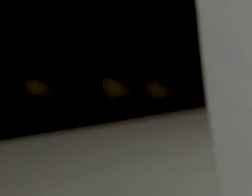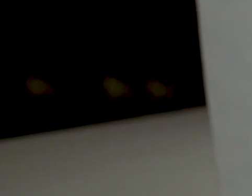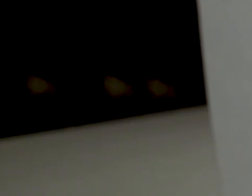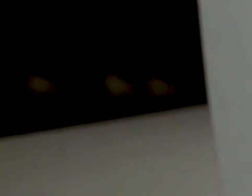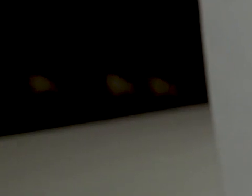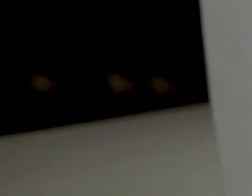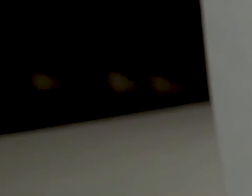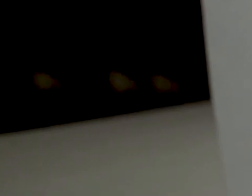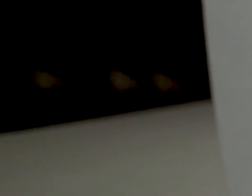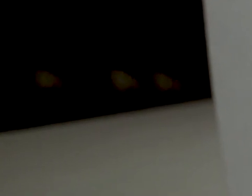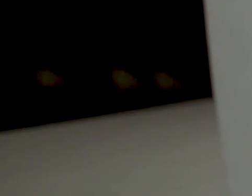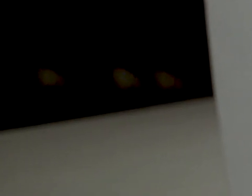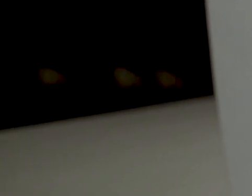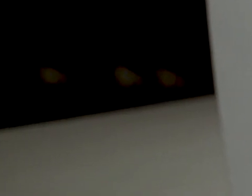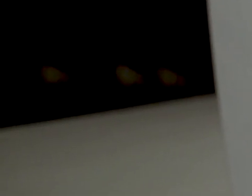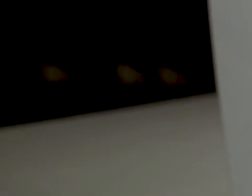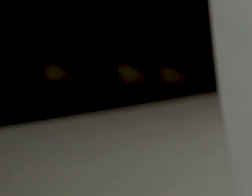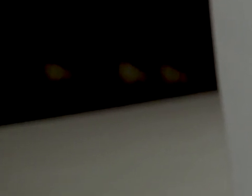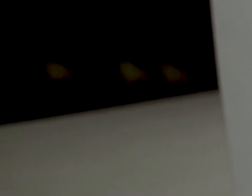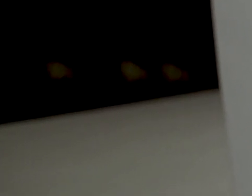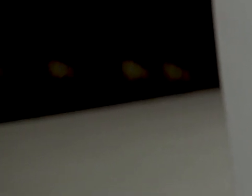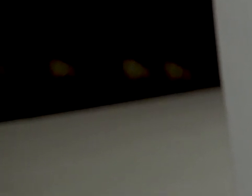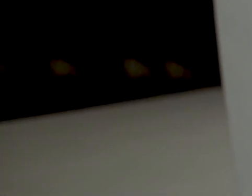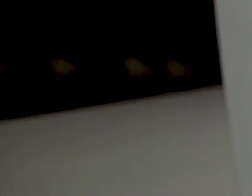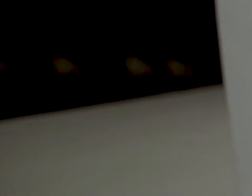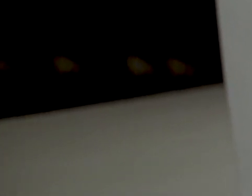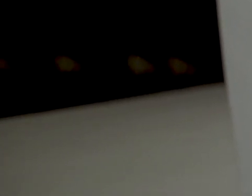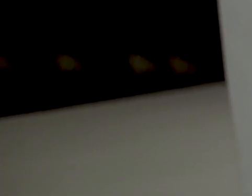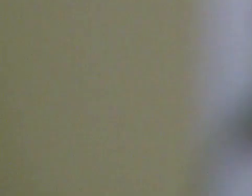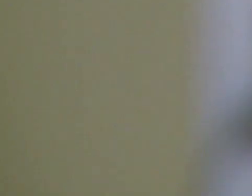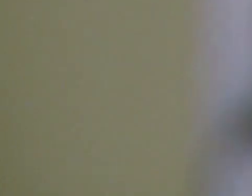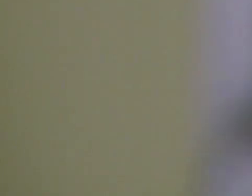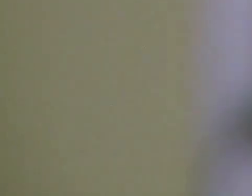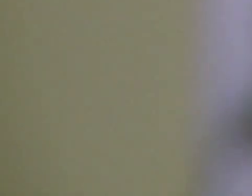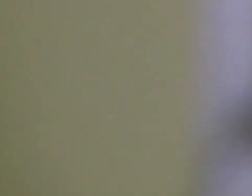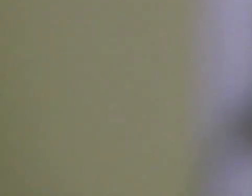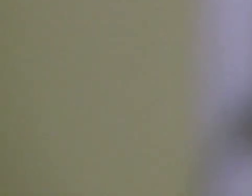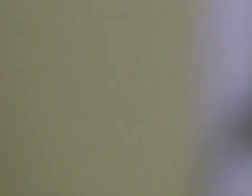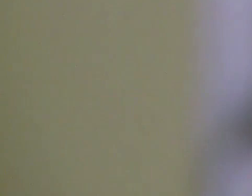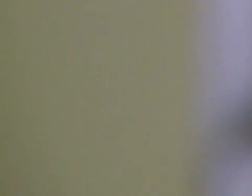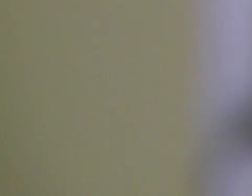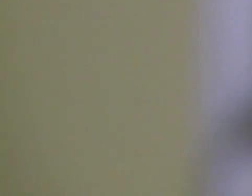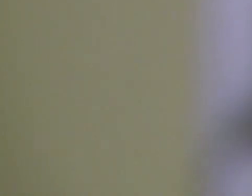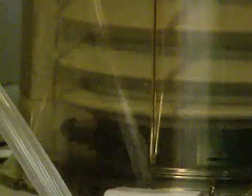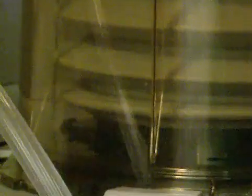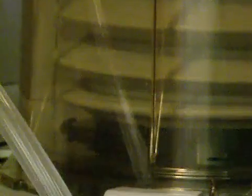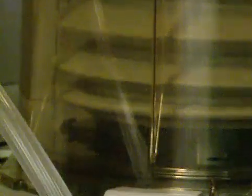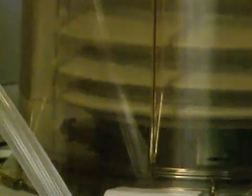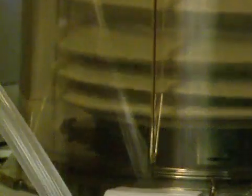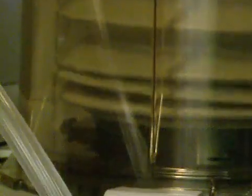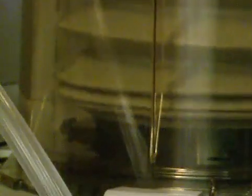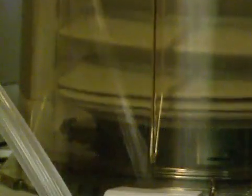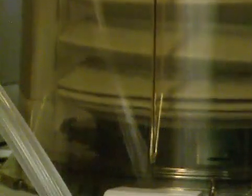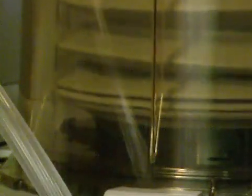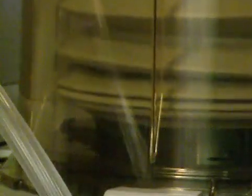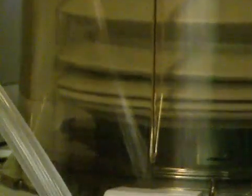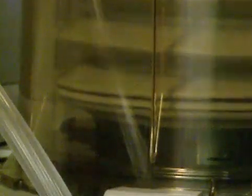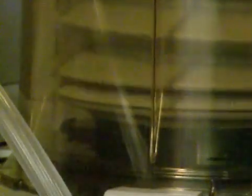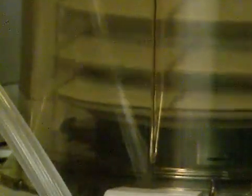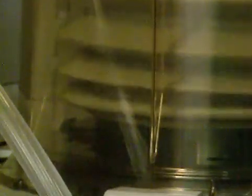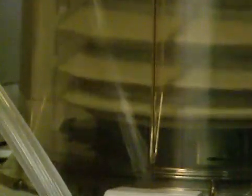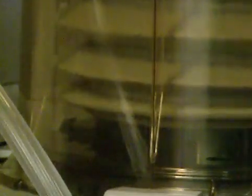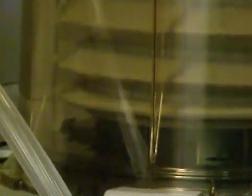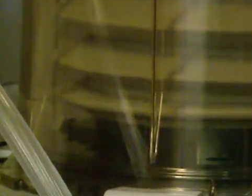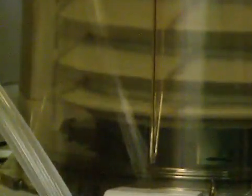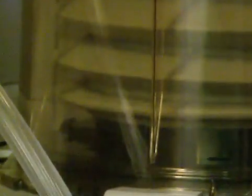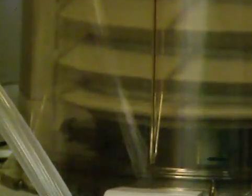Neither had any idea how close Janet would come to opening that letter. Once Chris was under anesthesia, doctors realized he was